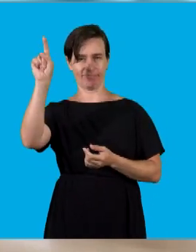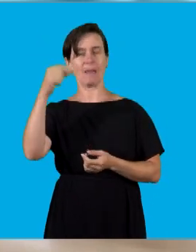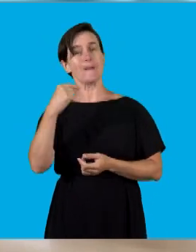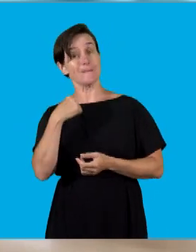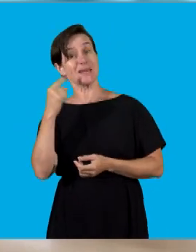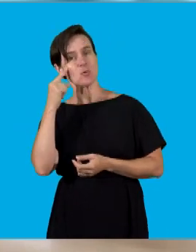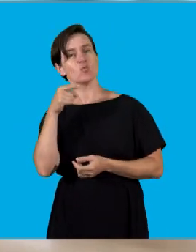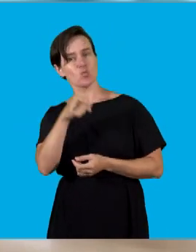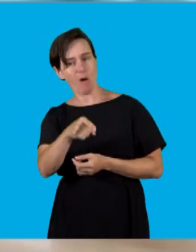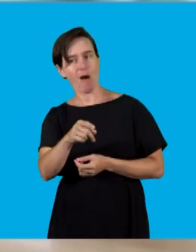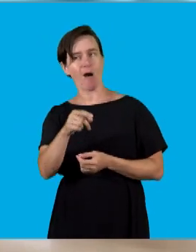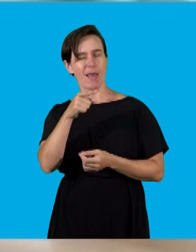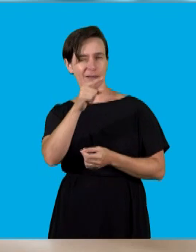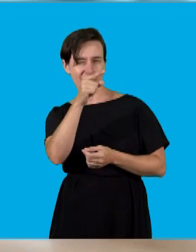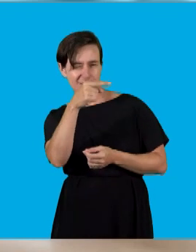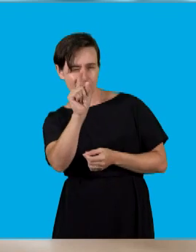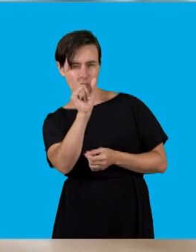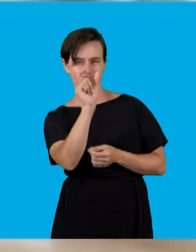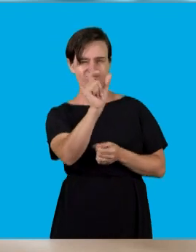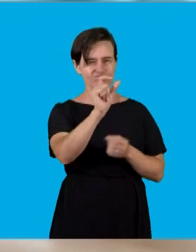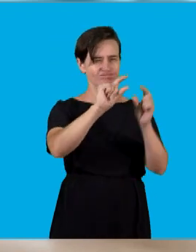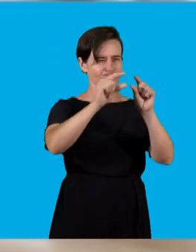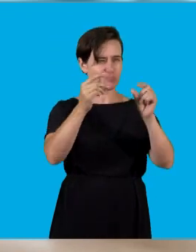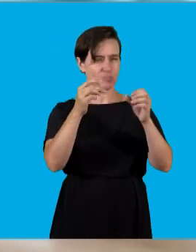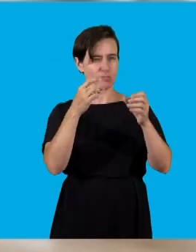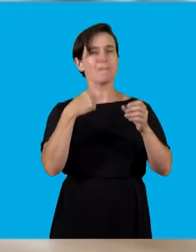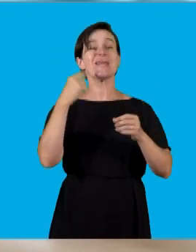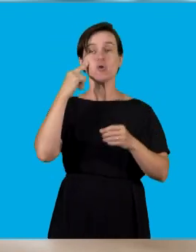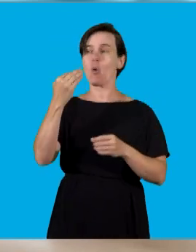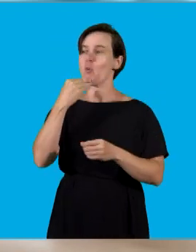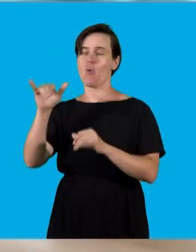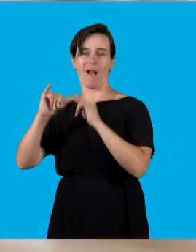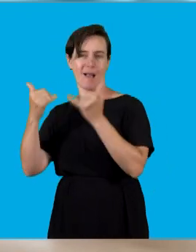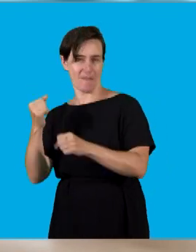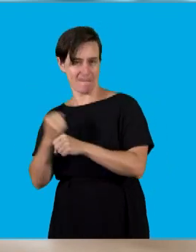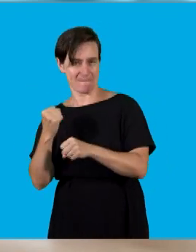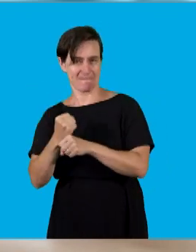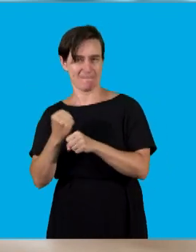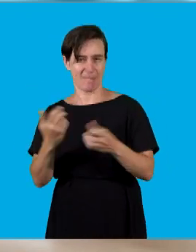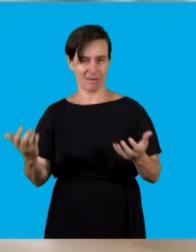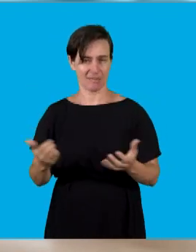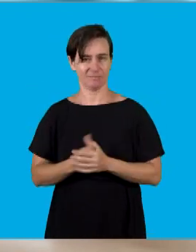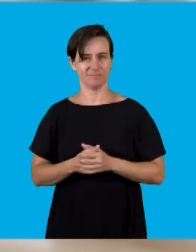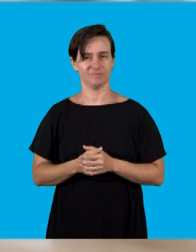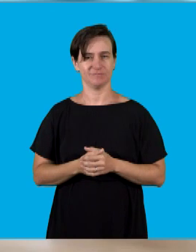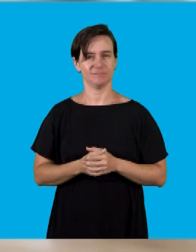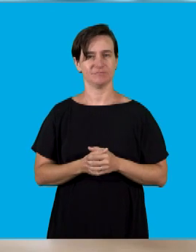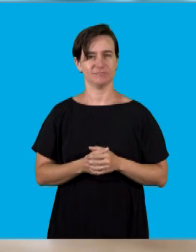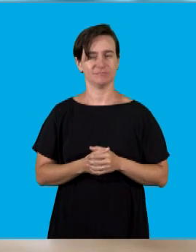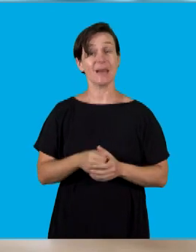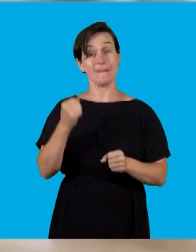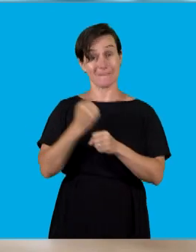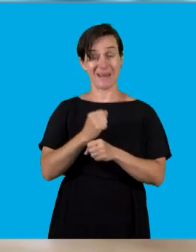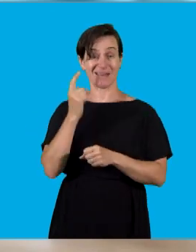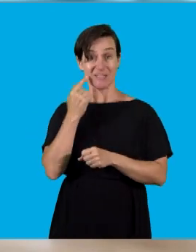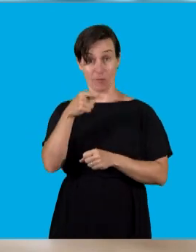that it is associated with a specific brand. So that is why packaging is important, because it makes it very easy